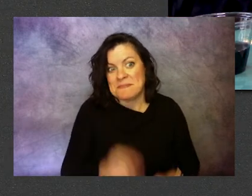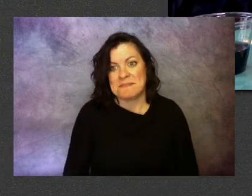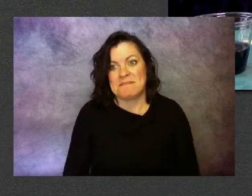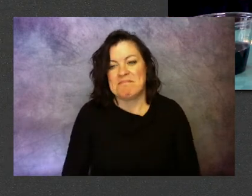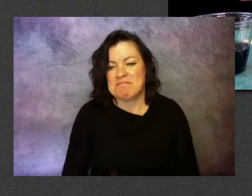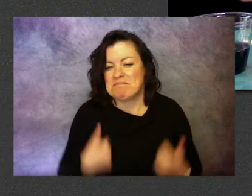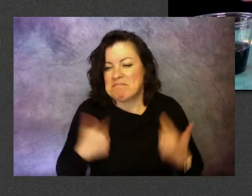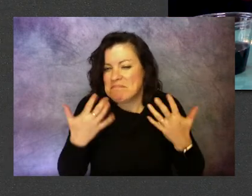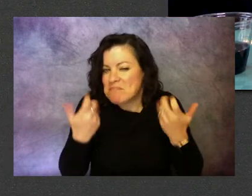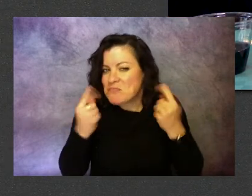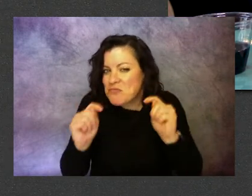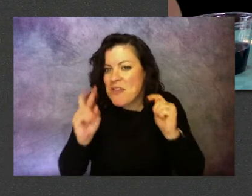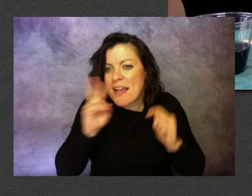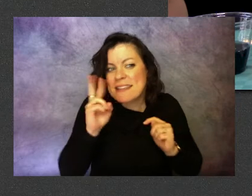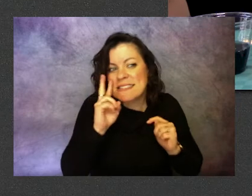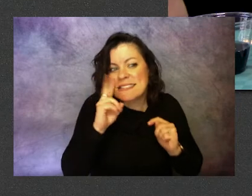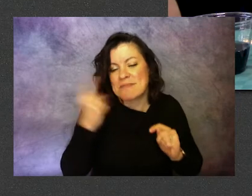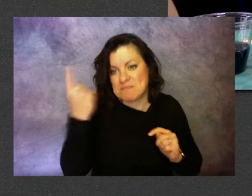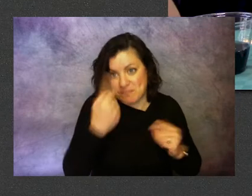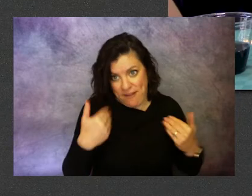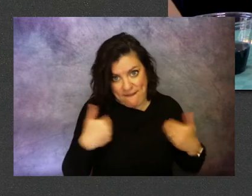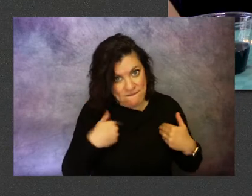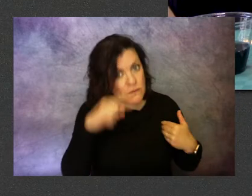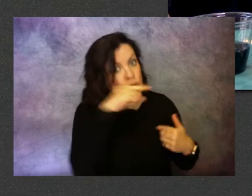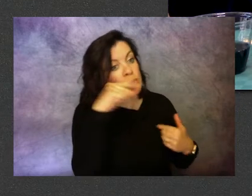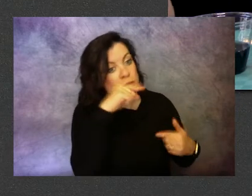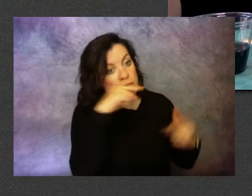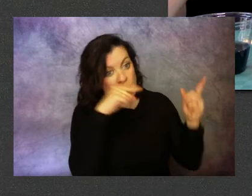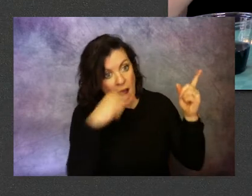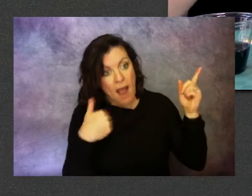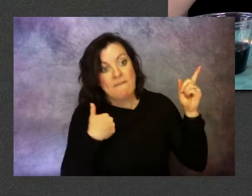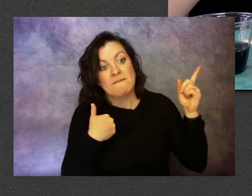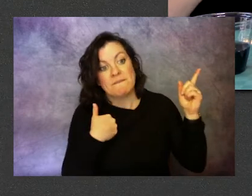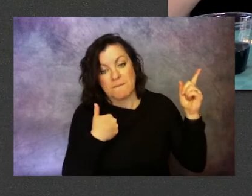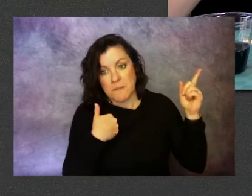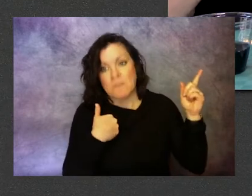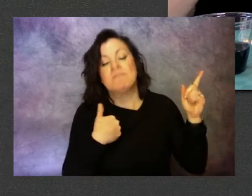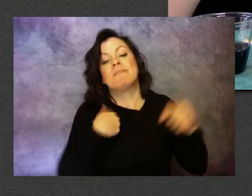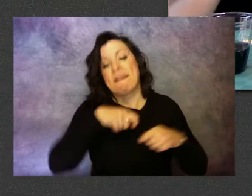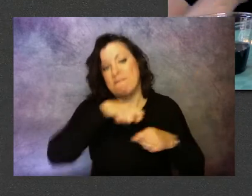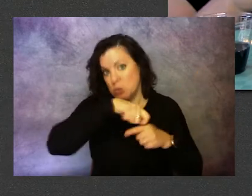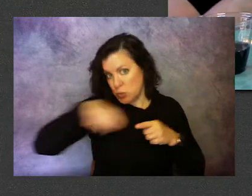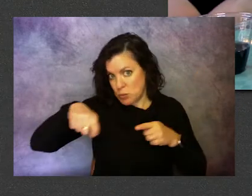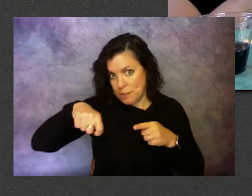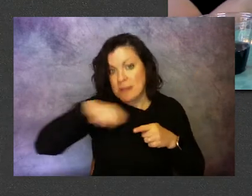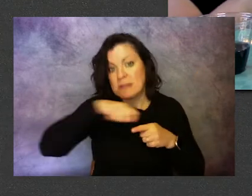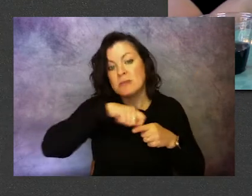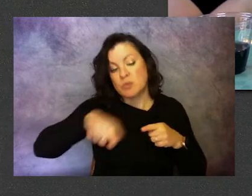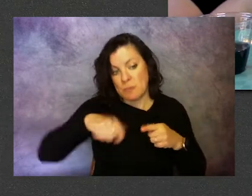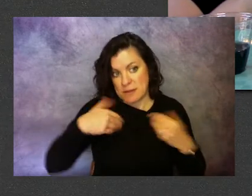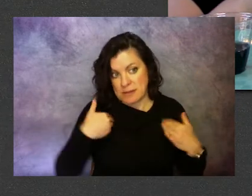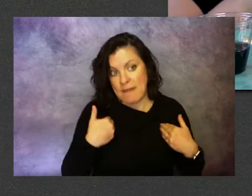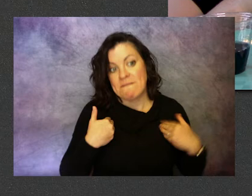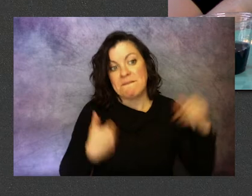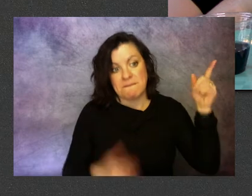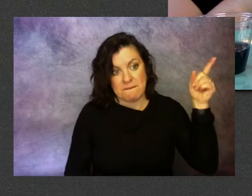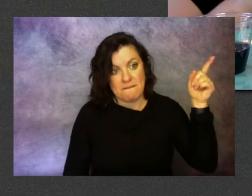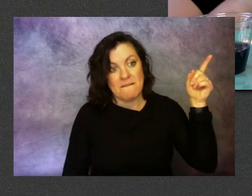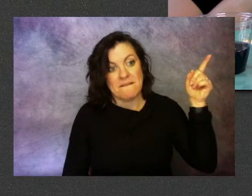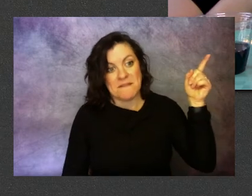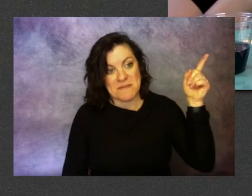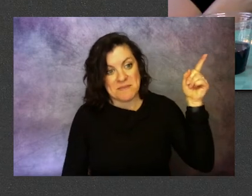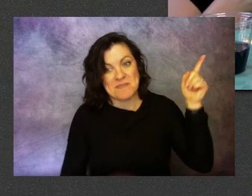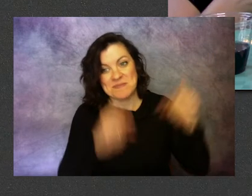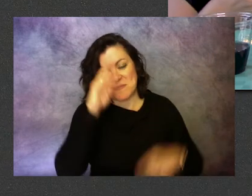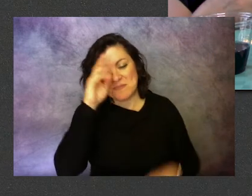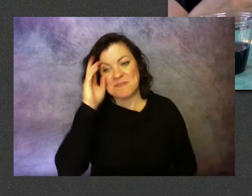Kind of wondering. I've got a toothbrush and some toothpaste. Let's do that. Just